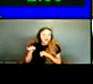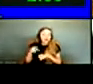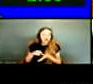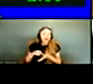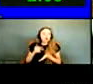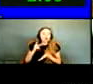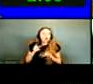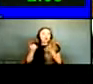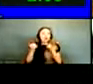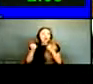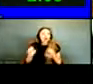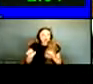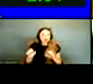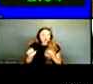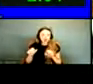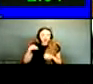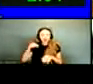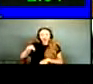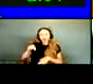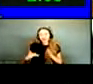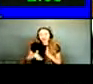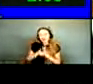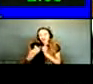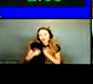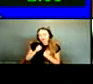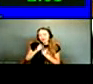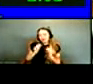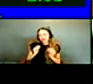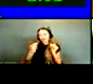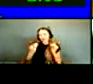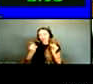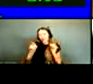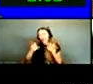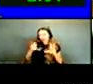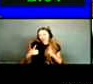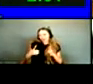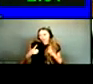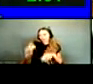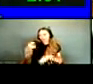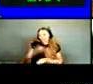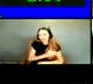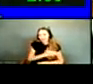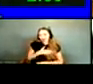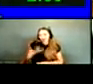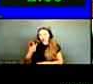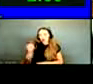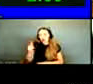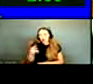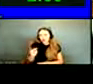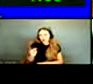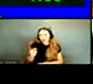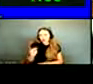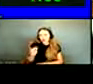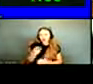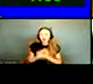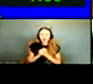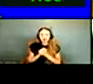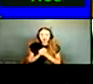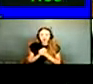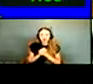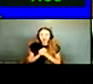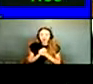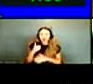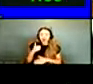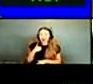effort. This amendment specifically bumps up one class for the use of high-powered weapons during the commission of a crime. I'm going